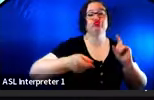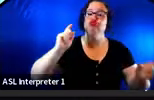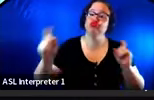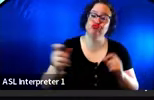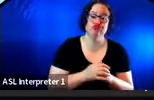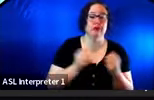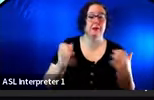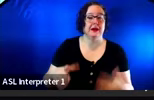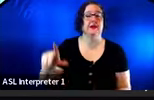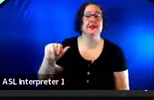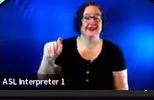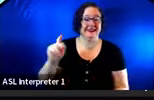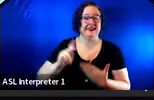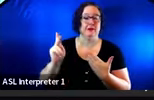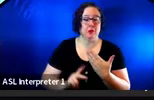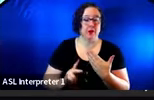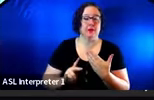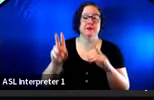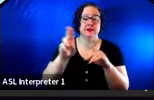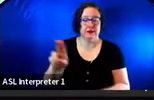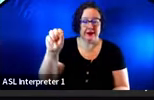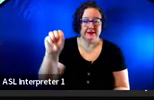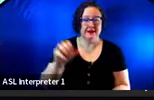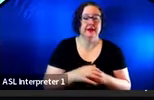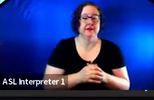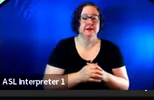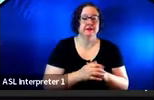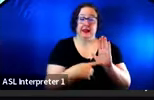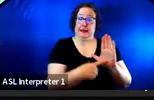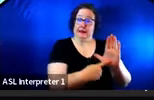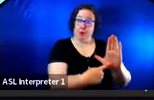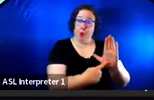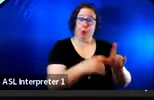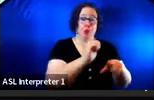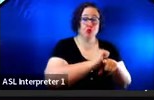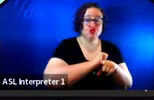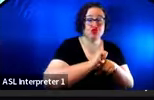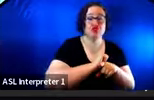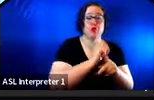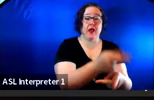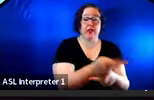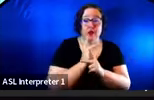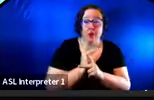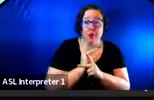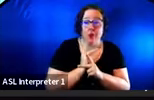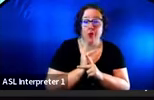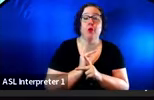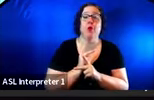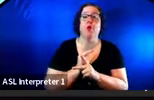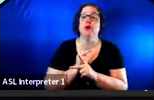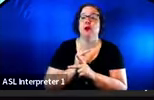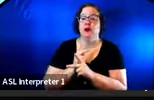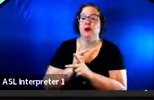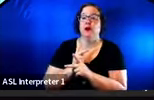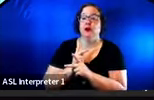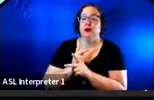AT programs in the United States. They often can demo, they can train, they can loan the equipment for periods of time.